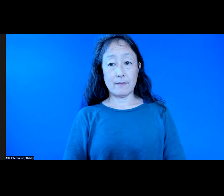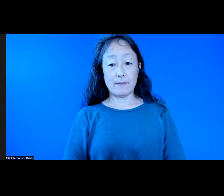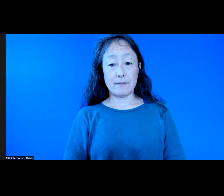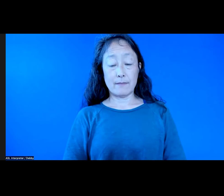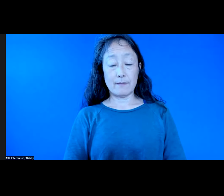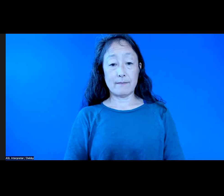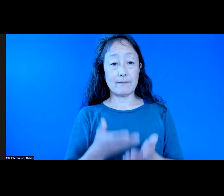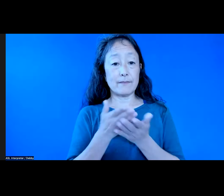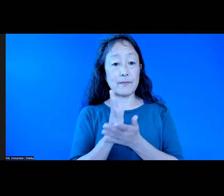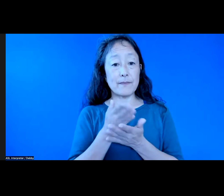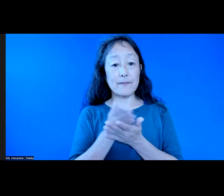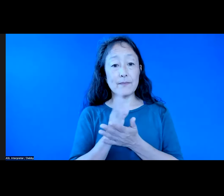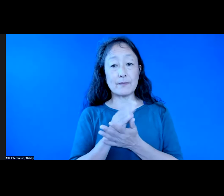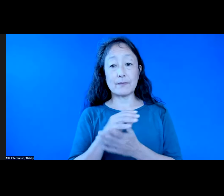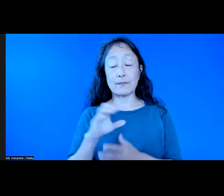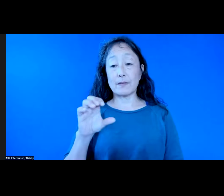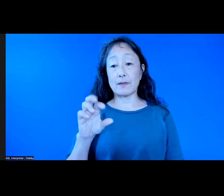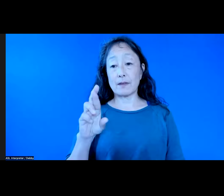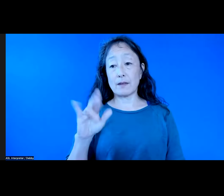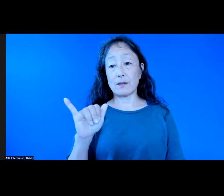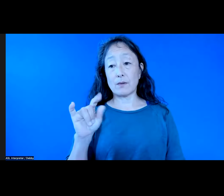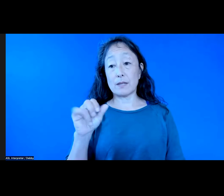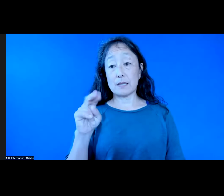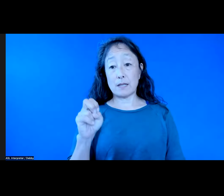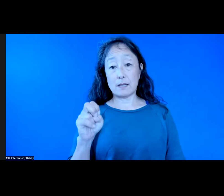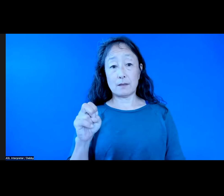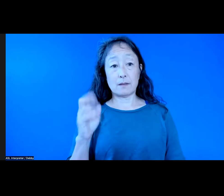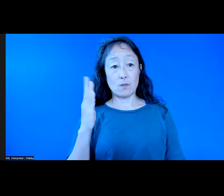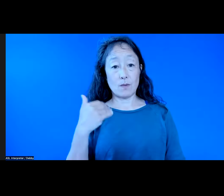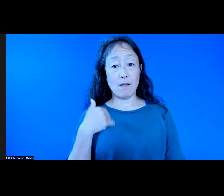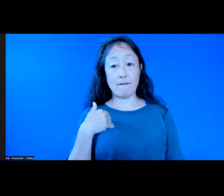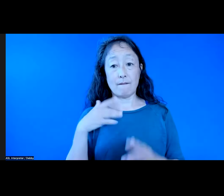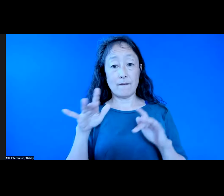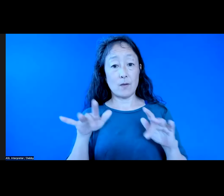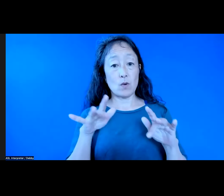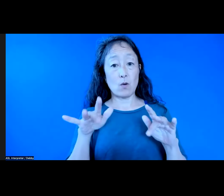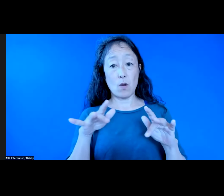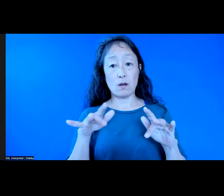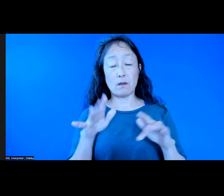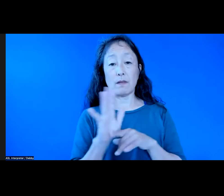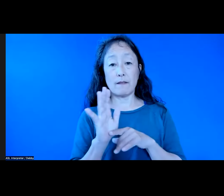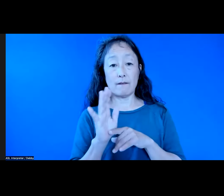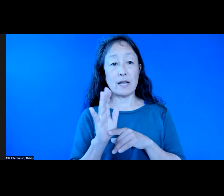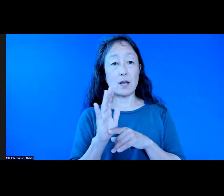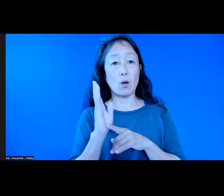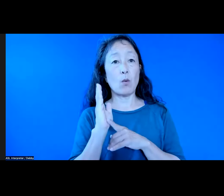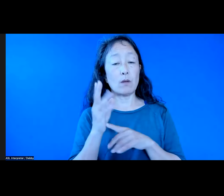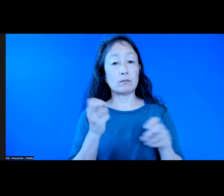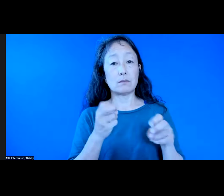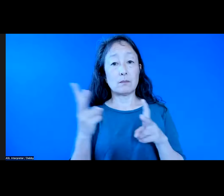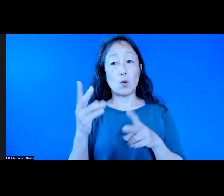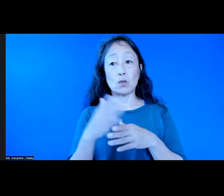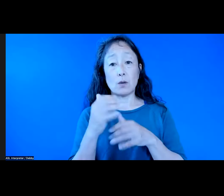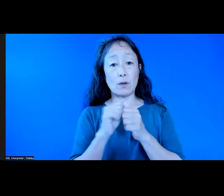All right, so Christine will have this recording emailed and posted for everyone, and we'll reconvene